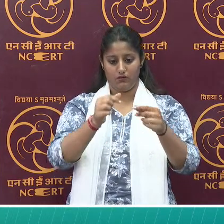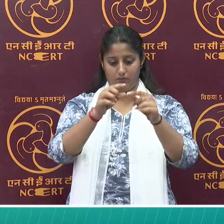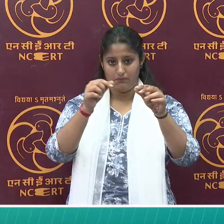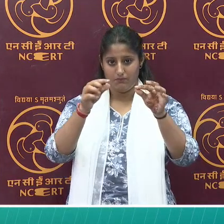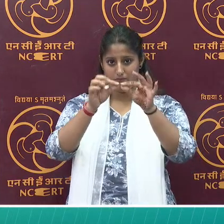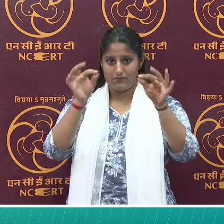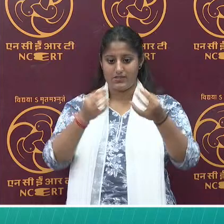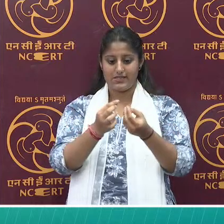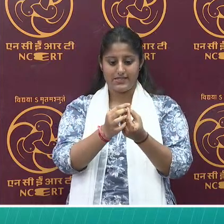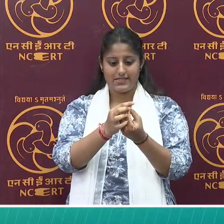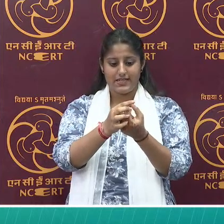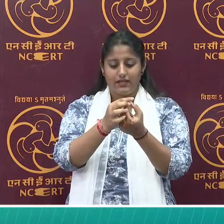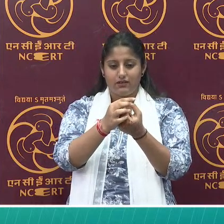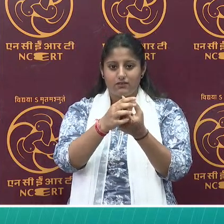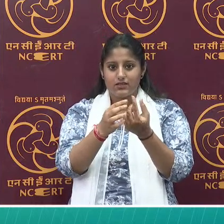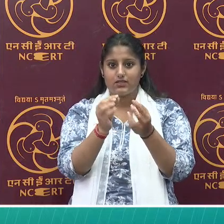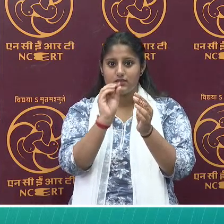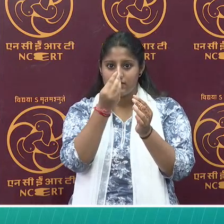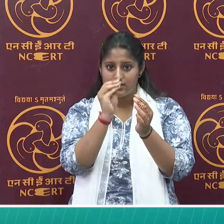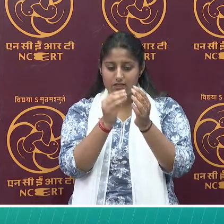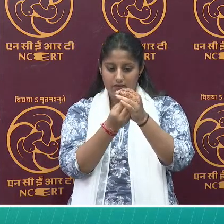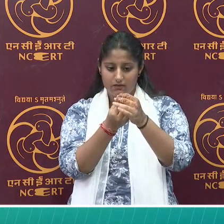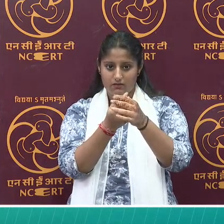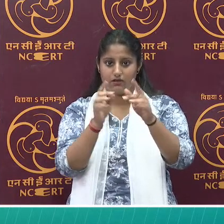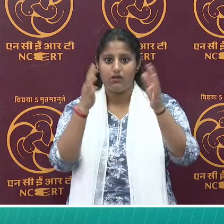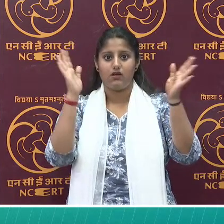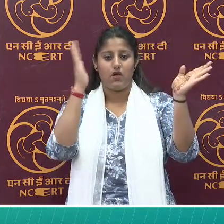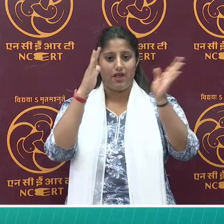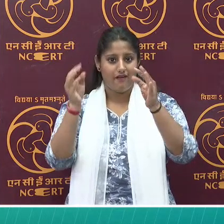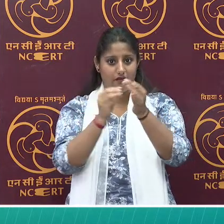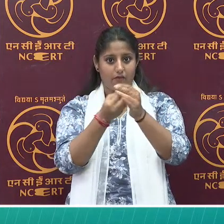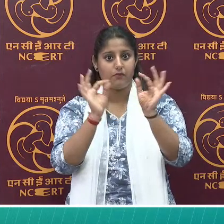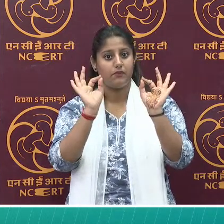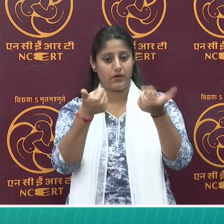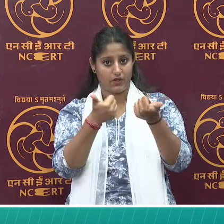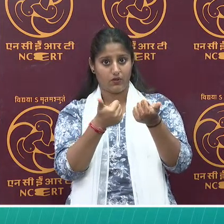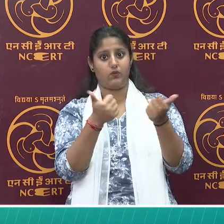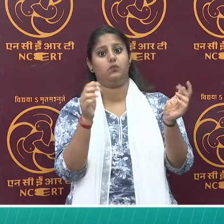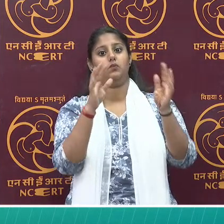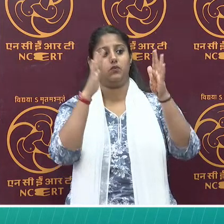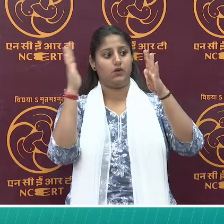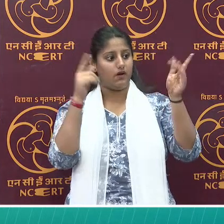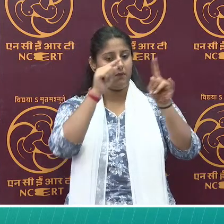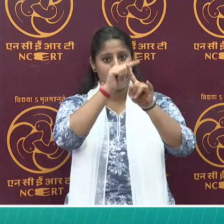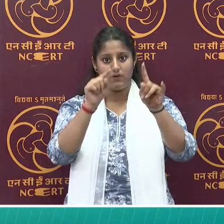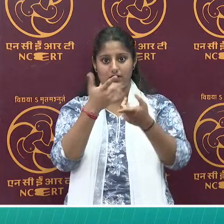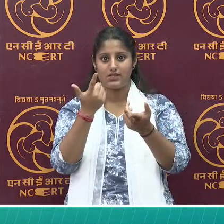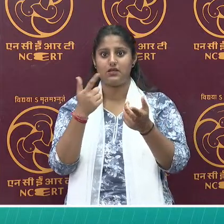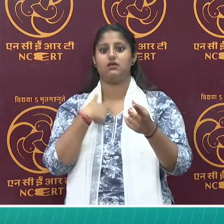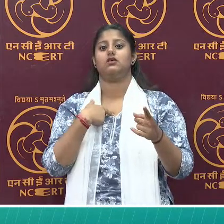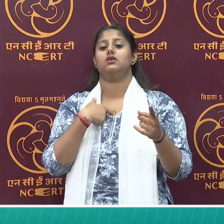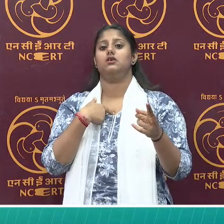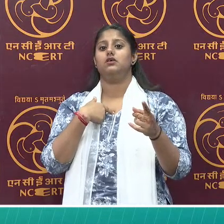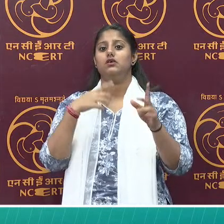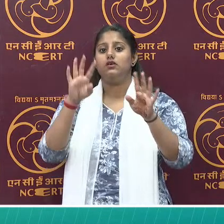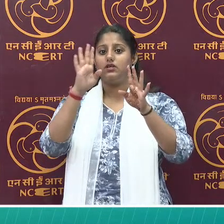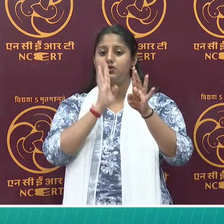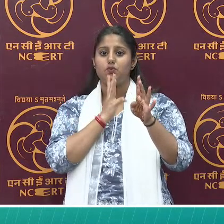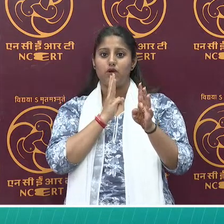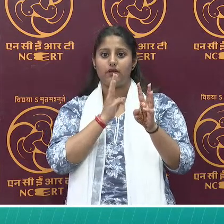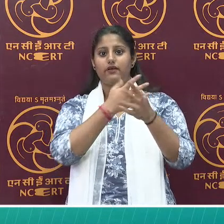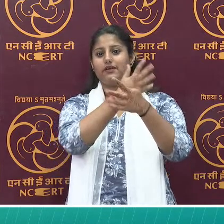the seed gets proper amount of air. Right. Right, because these are the basic factors that are required for